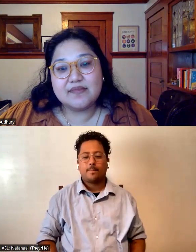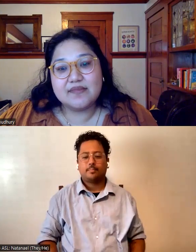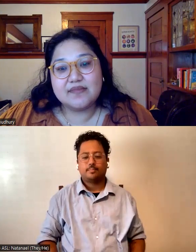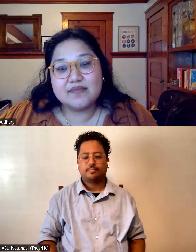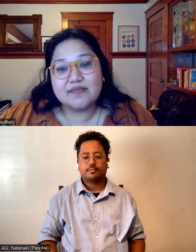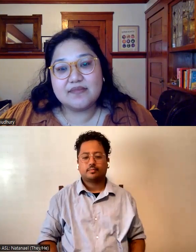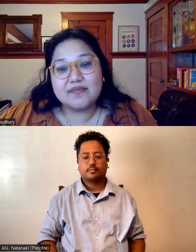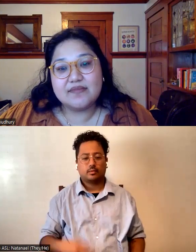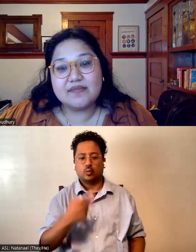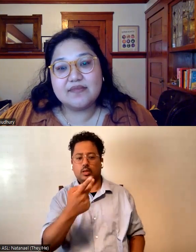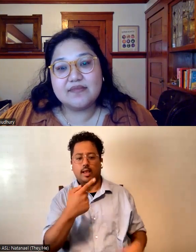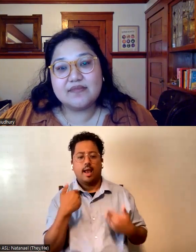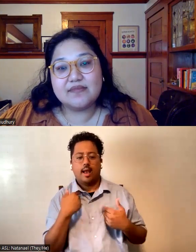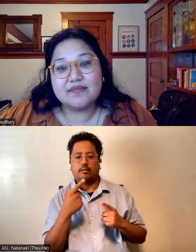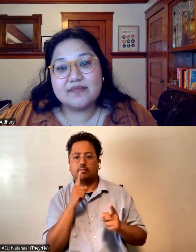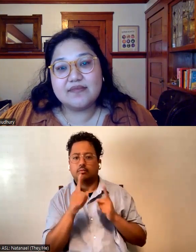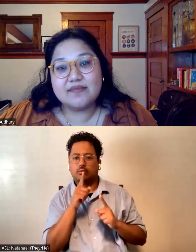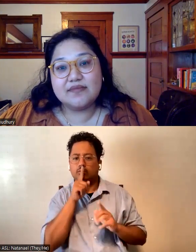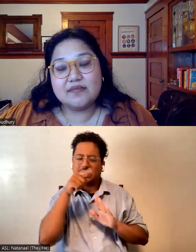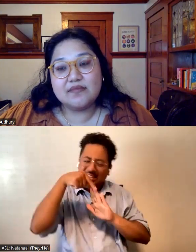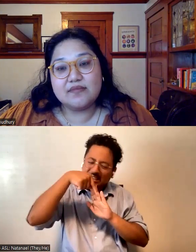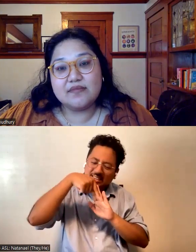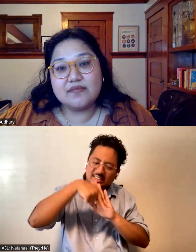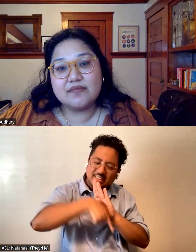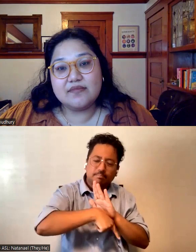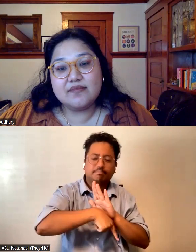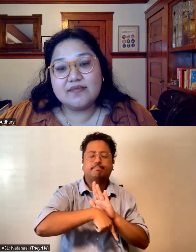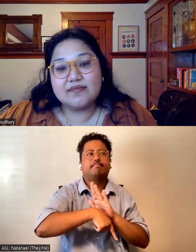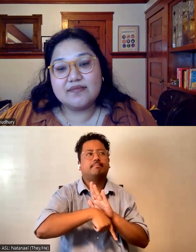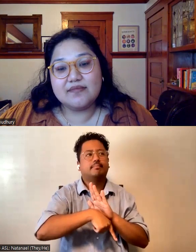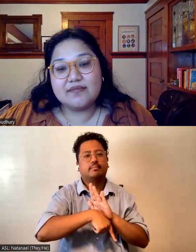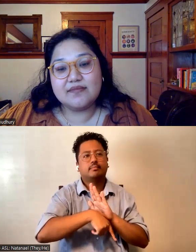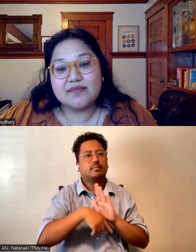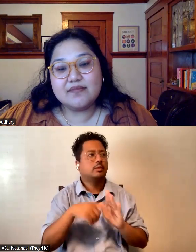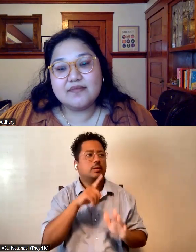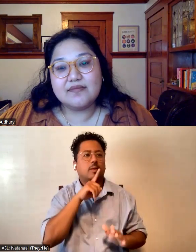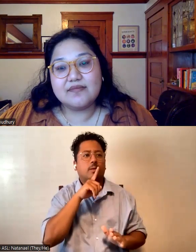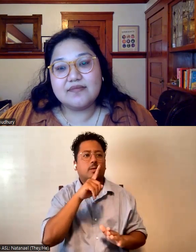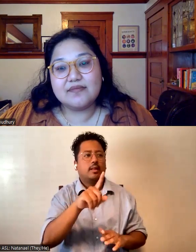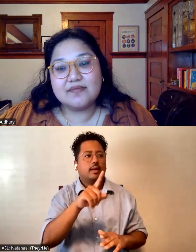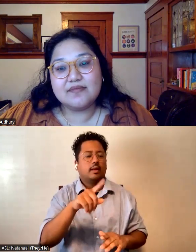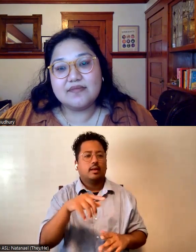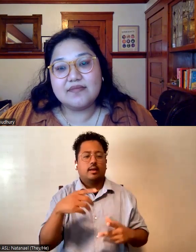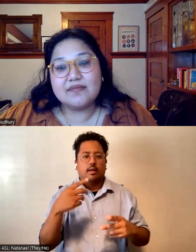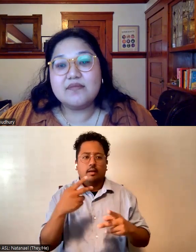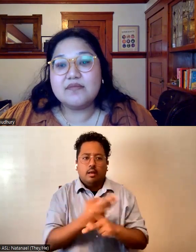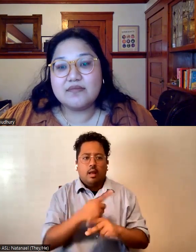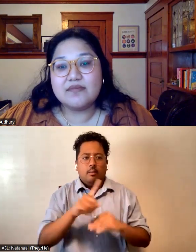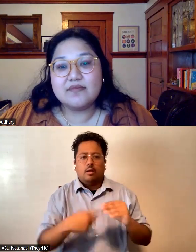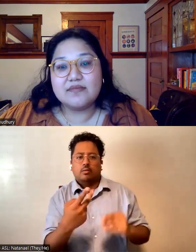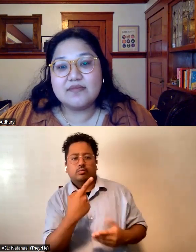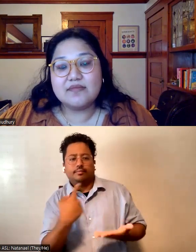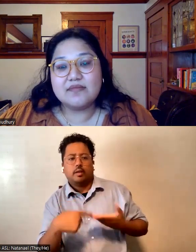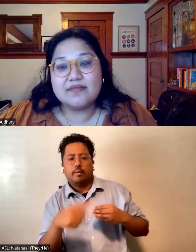we had a conversation that was deeper than something superficial about AAPI Heritage Month.